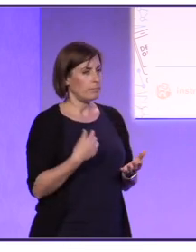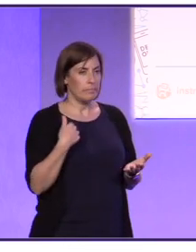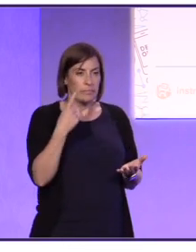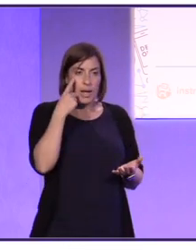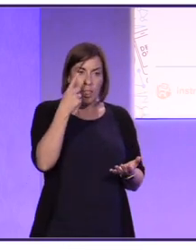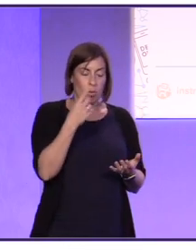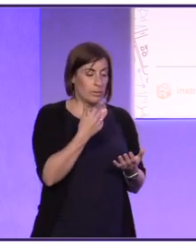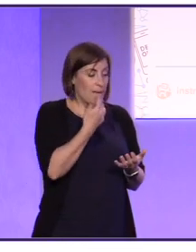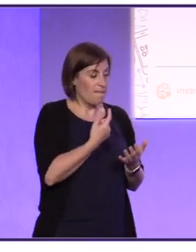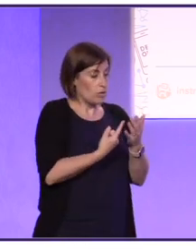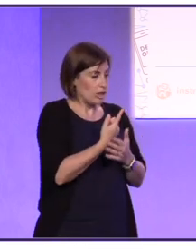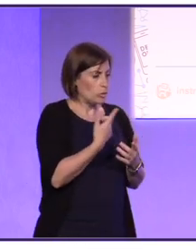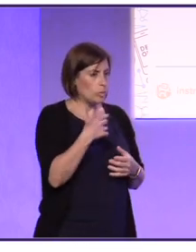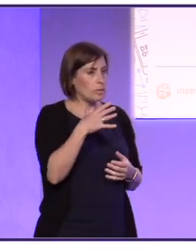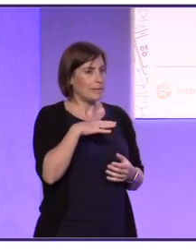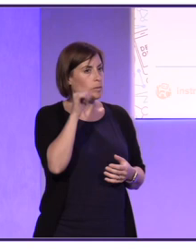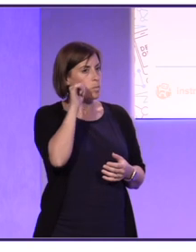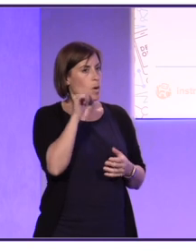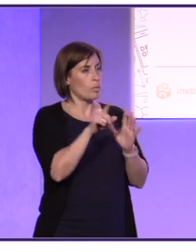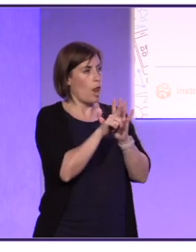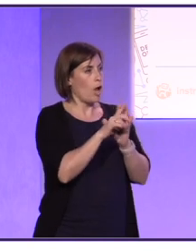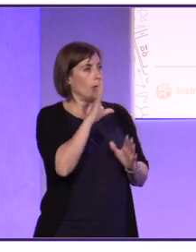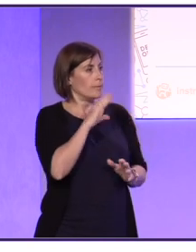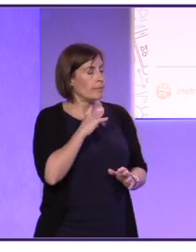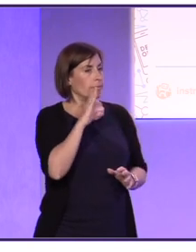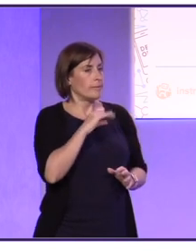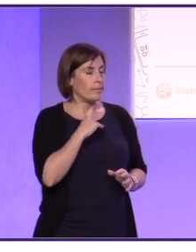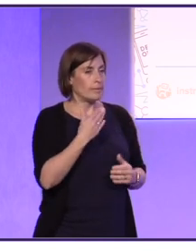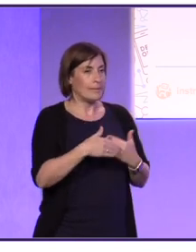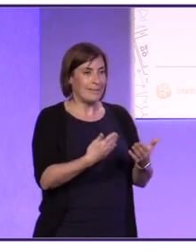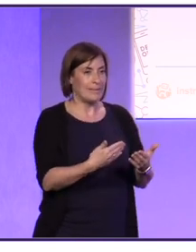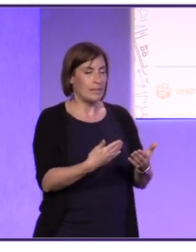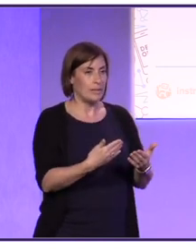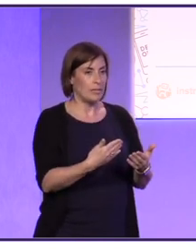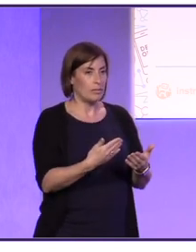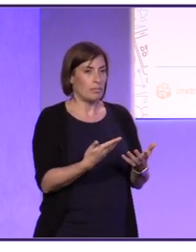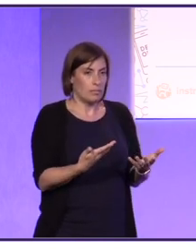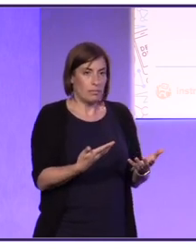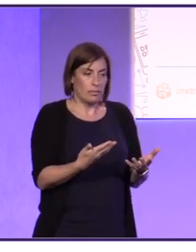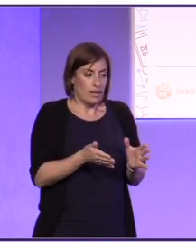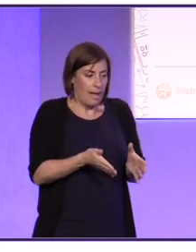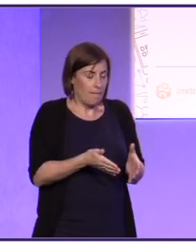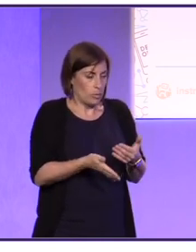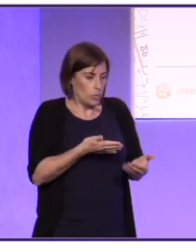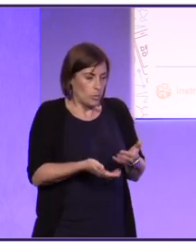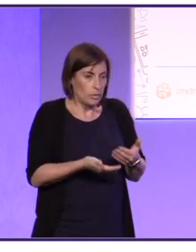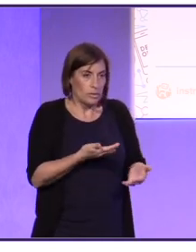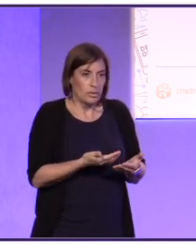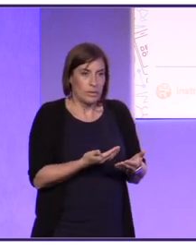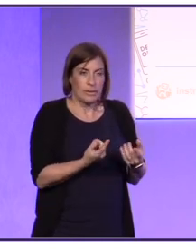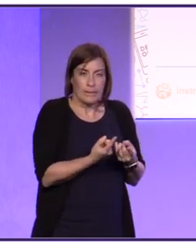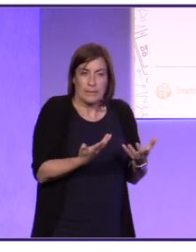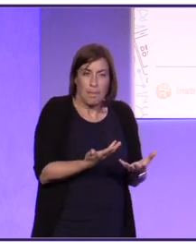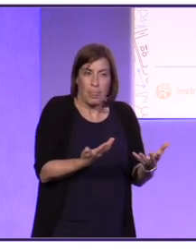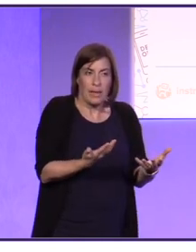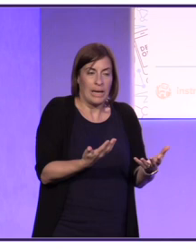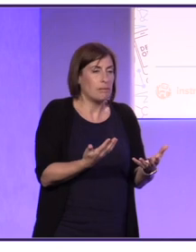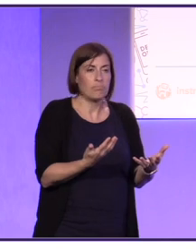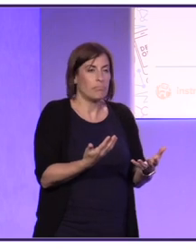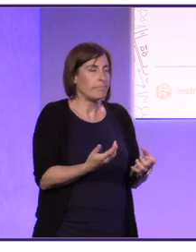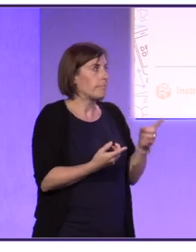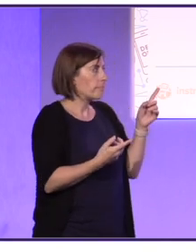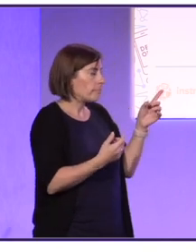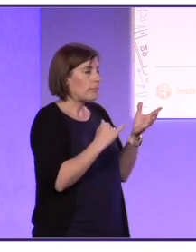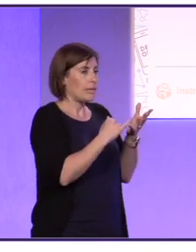with our services, we needed to know about it, because we needed we have to do something about them. No, there's so